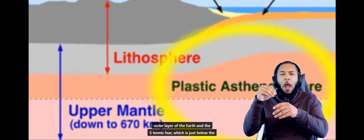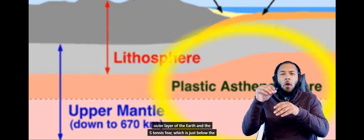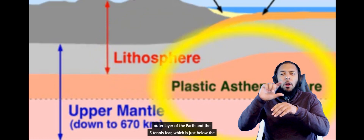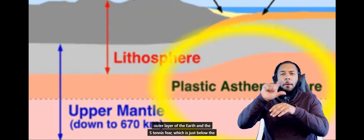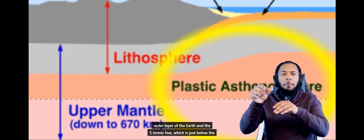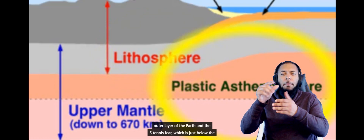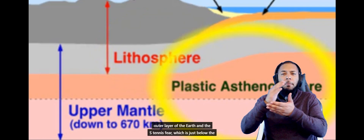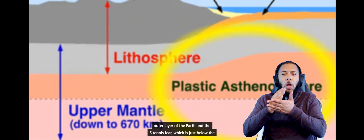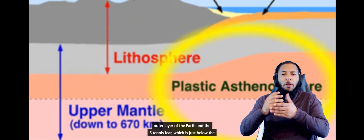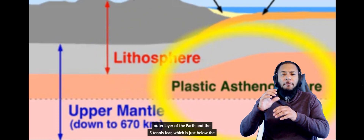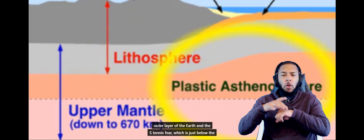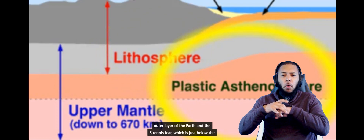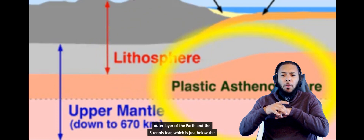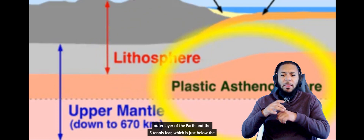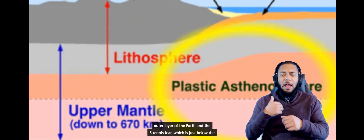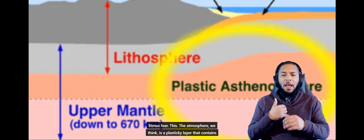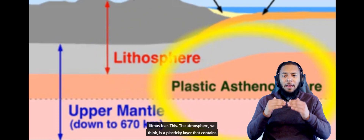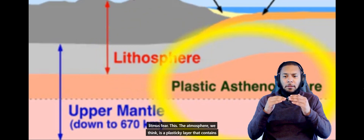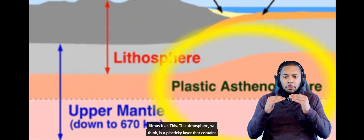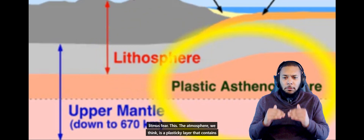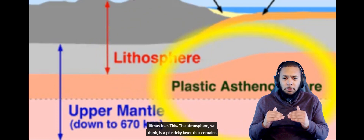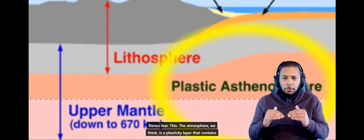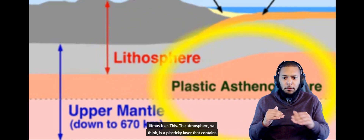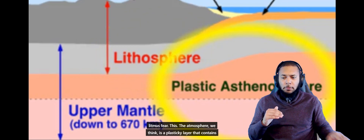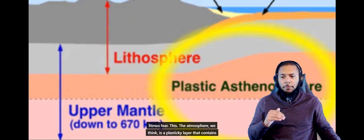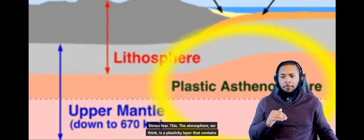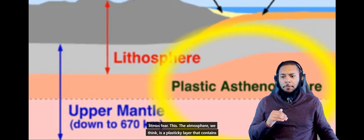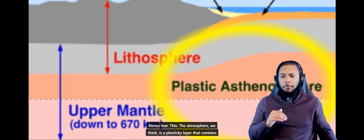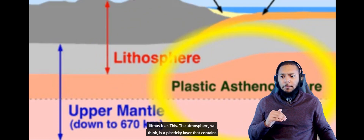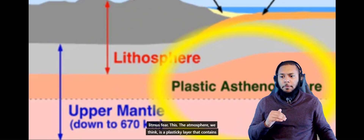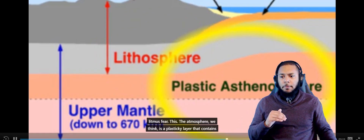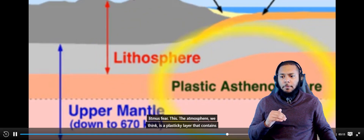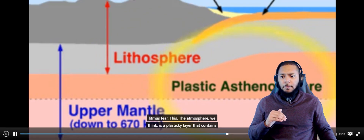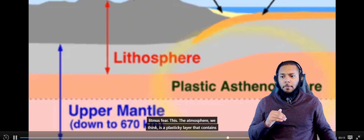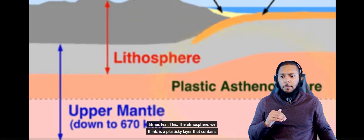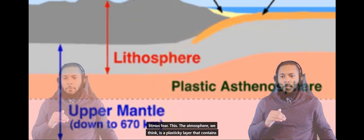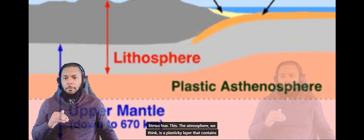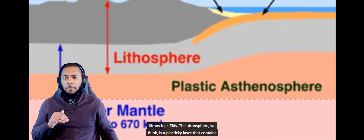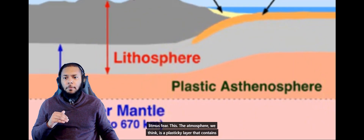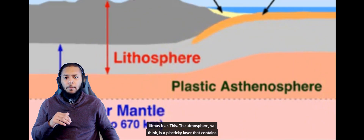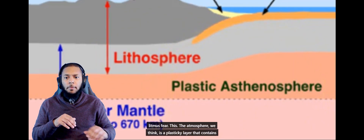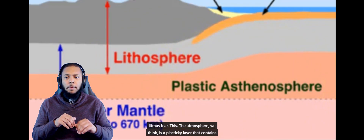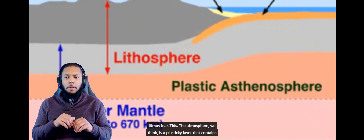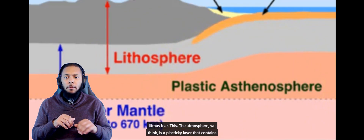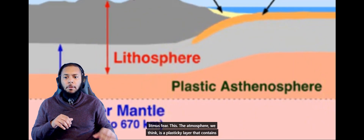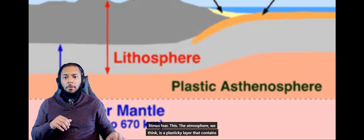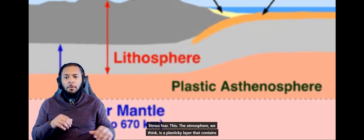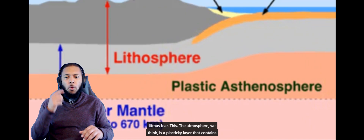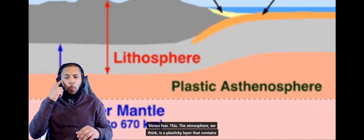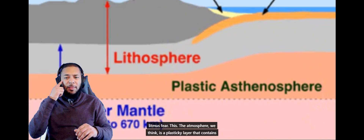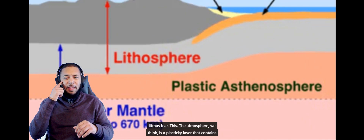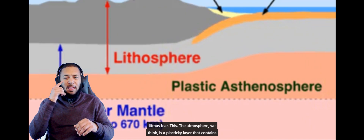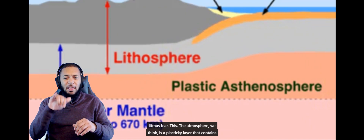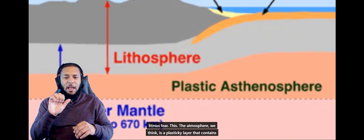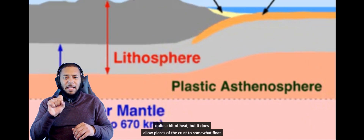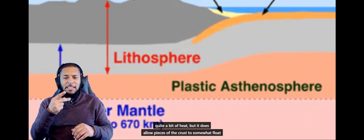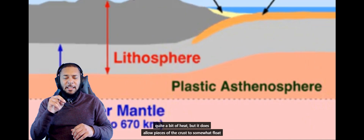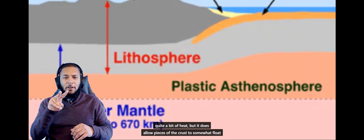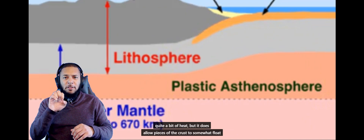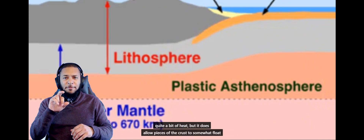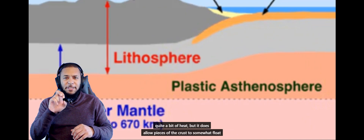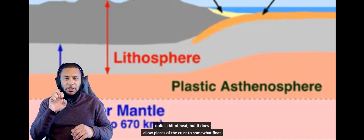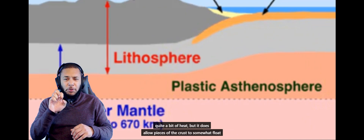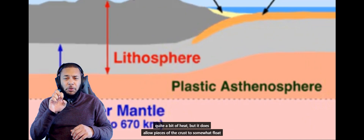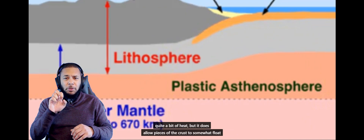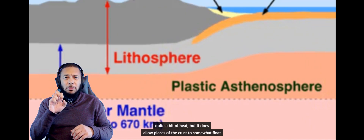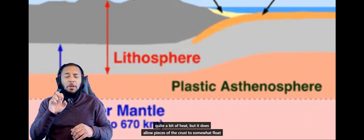the asthenosphere, which is just below the lithosphere. The asthenosphere we think is a plasticky layer that contains quite a